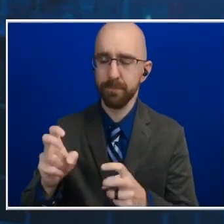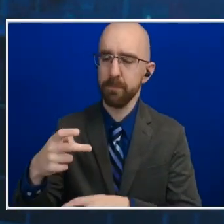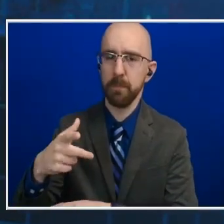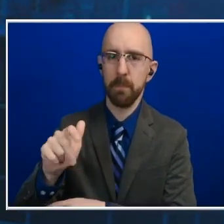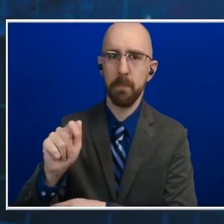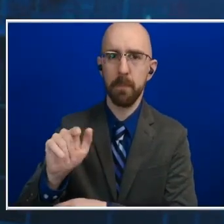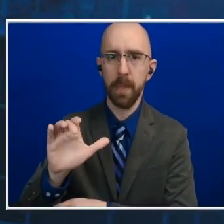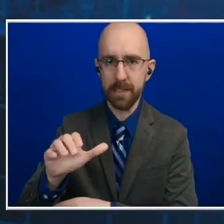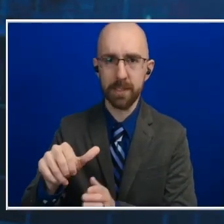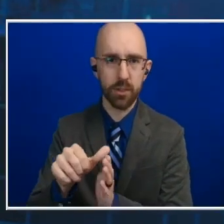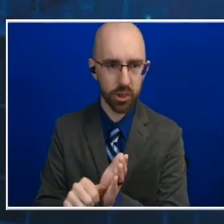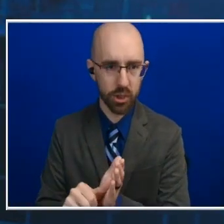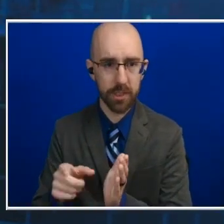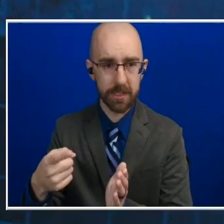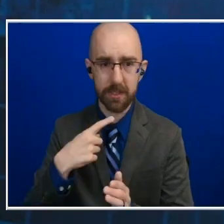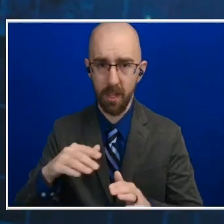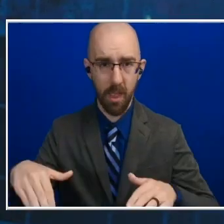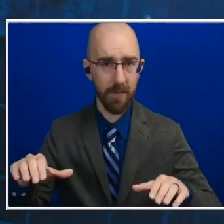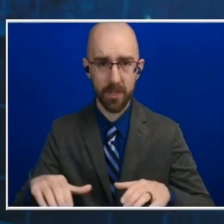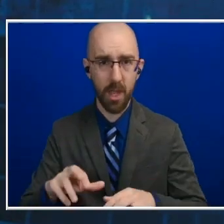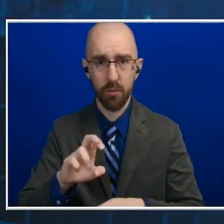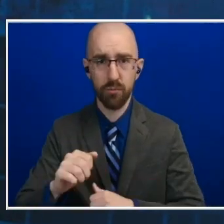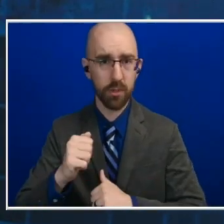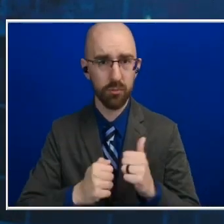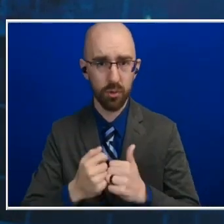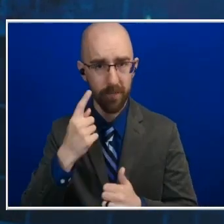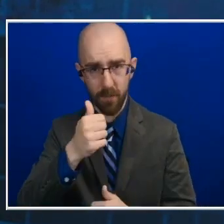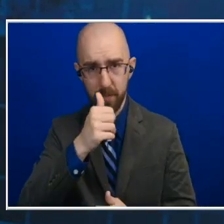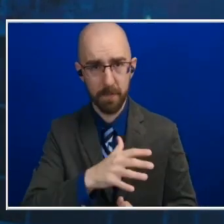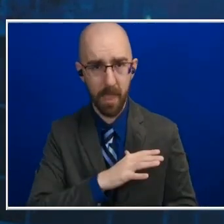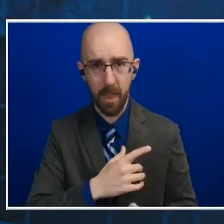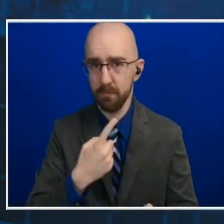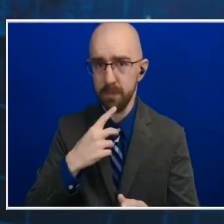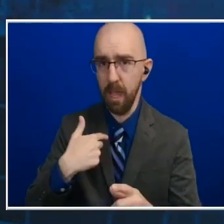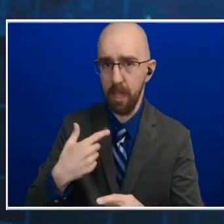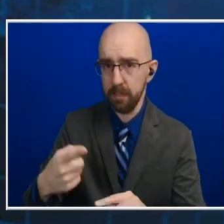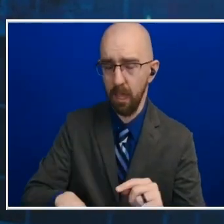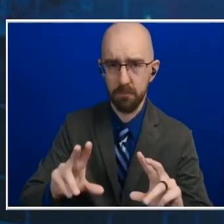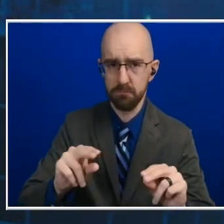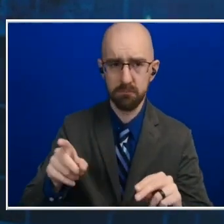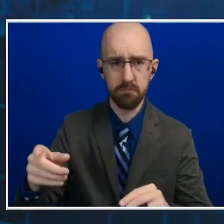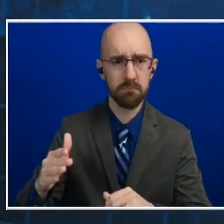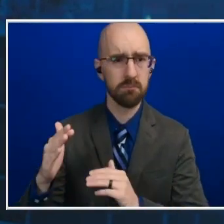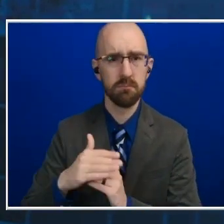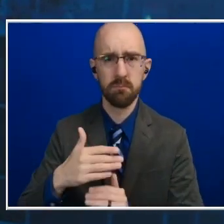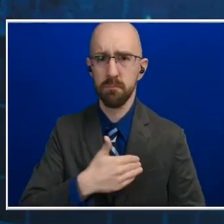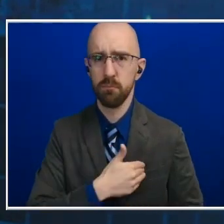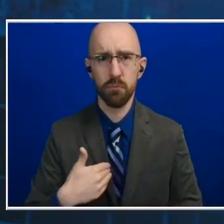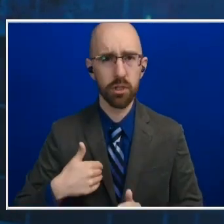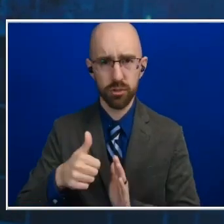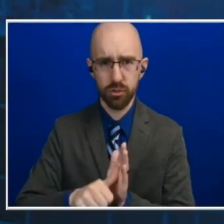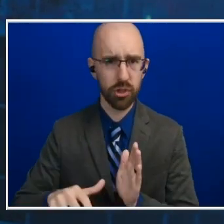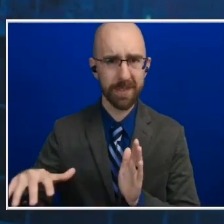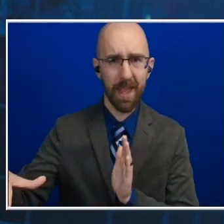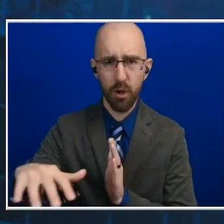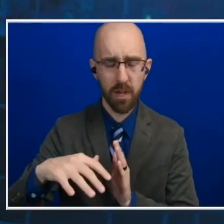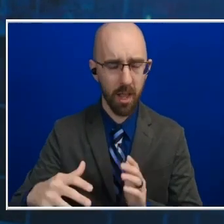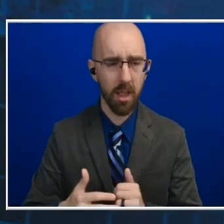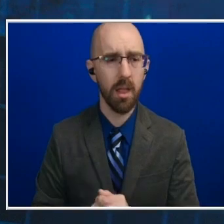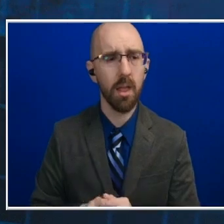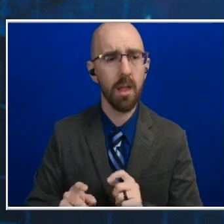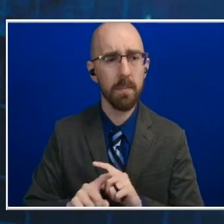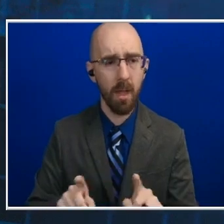a reconstructive for a male, but I'm not saying I can't. He's one of the top breast surgeons in the area. But it was